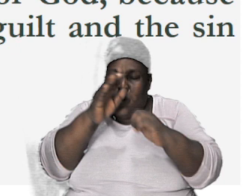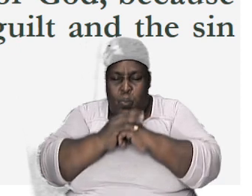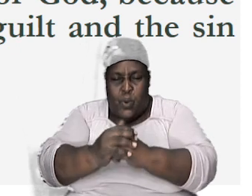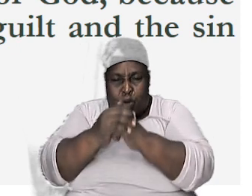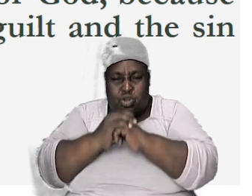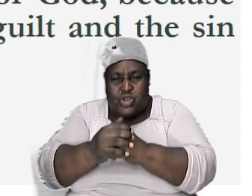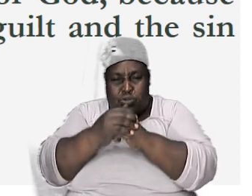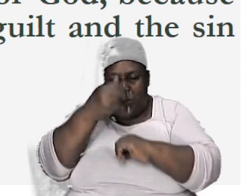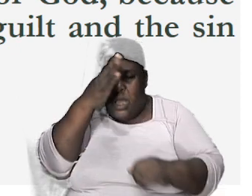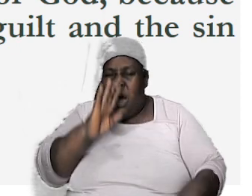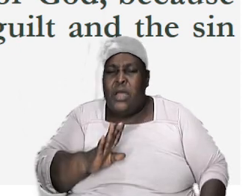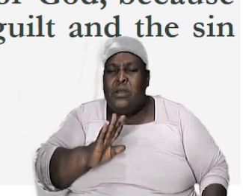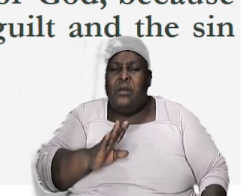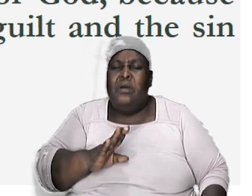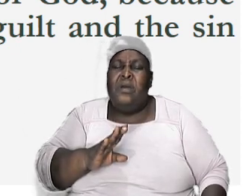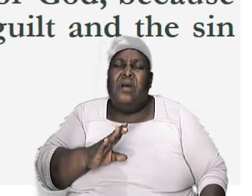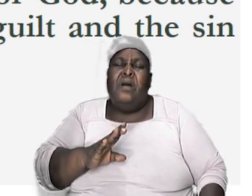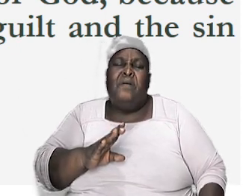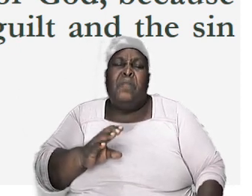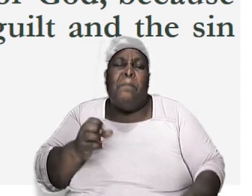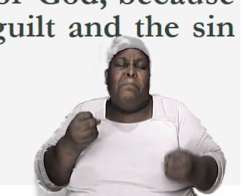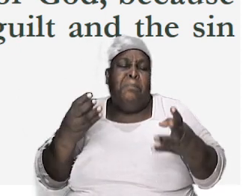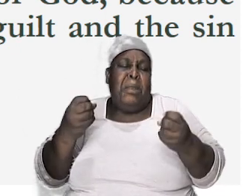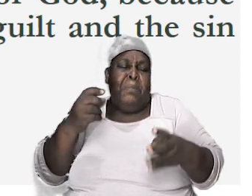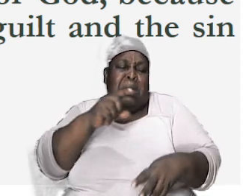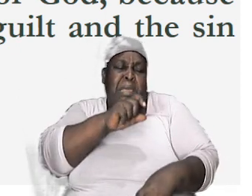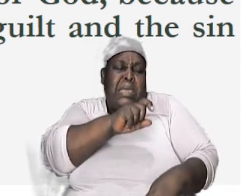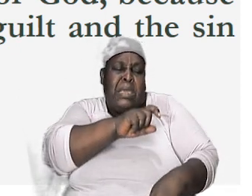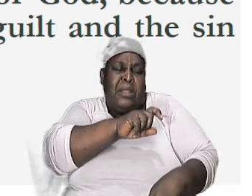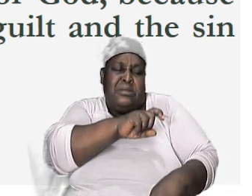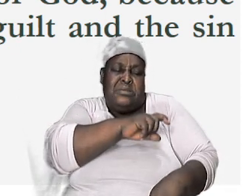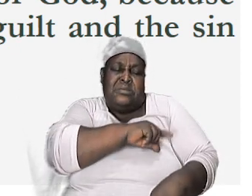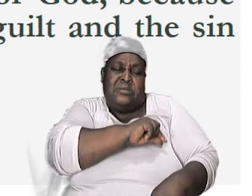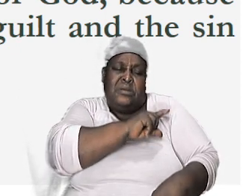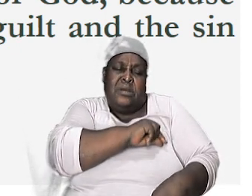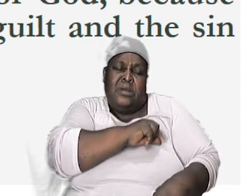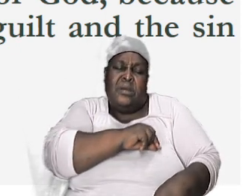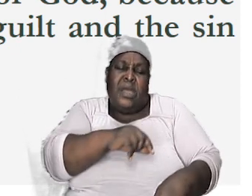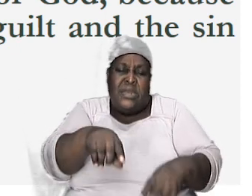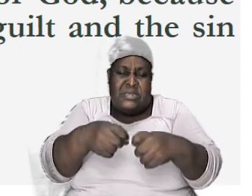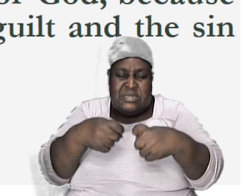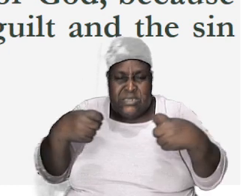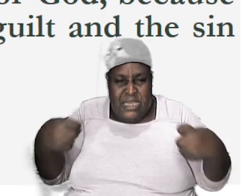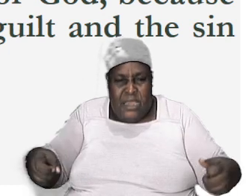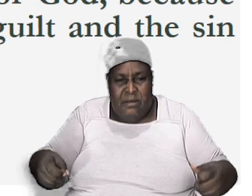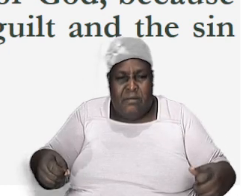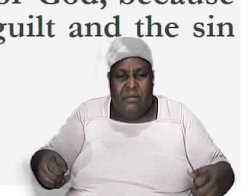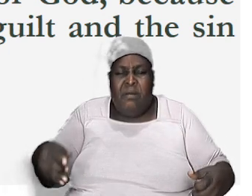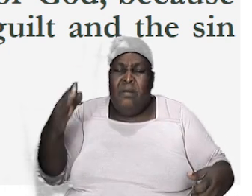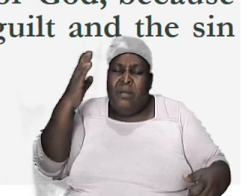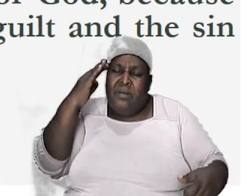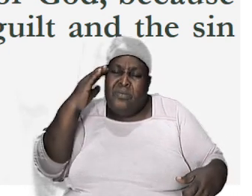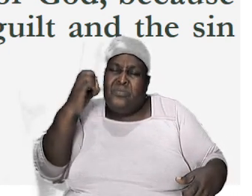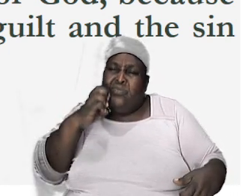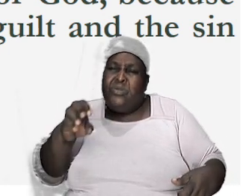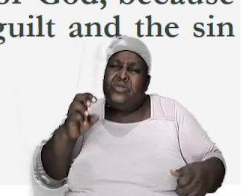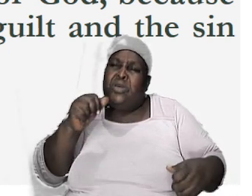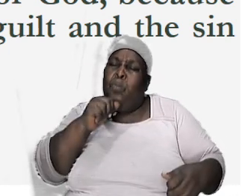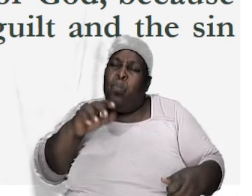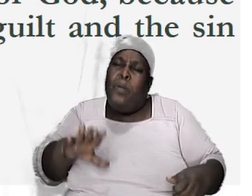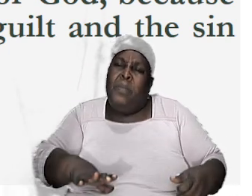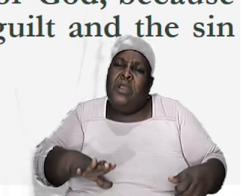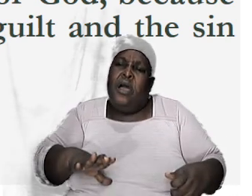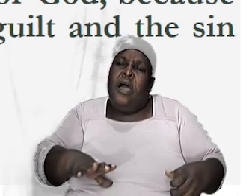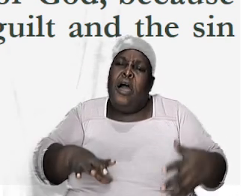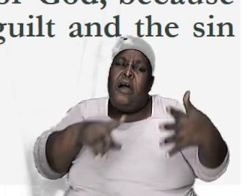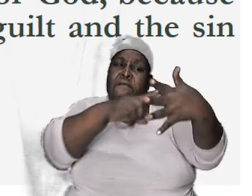badgering consciousness of her guilt and the sin in which she lived. She knew she was a woman who had 5 husbands. She knew she